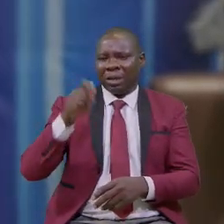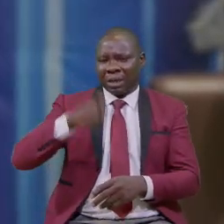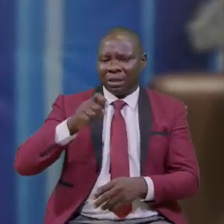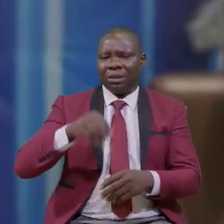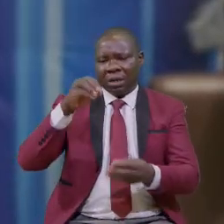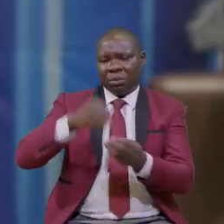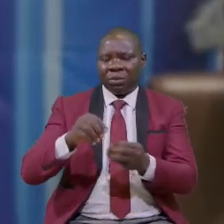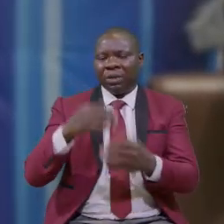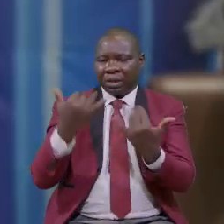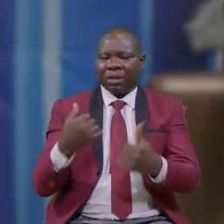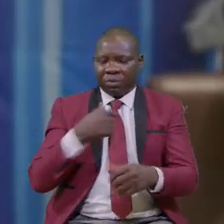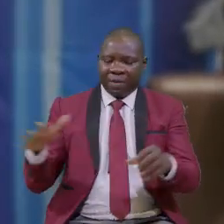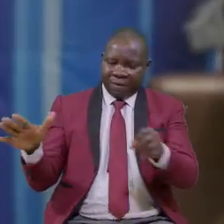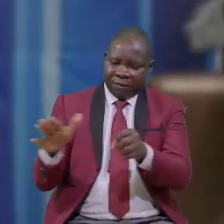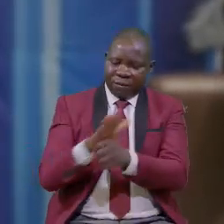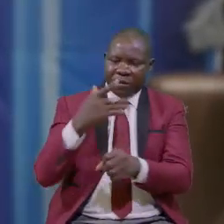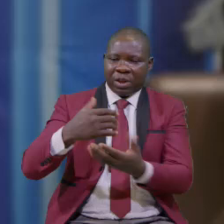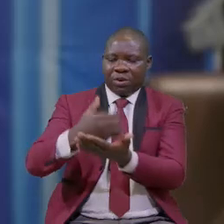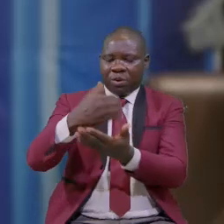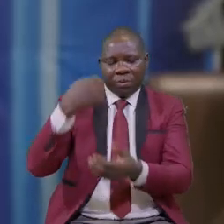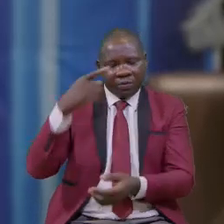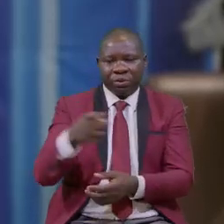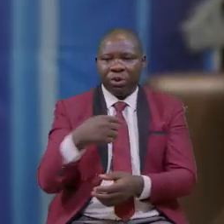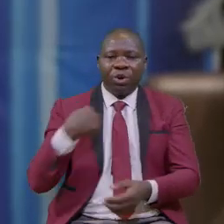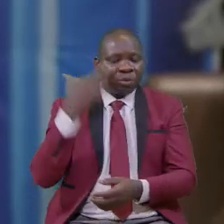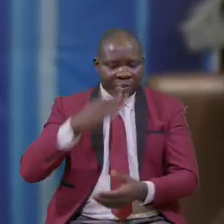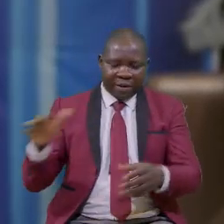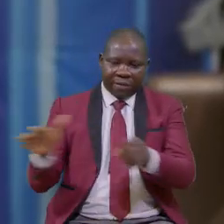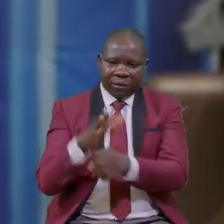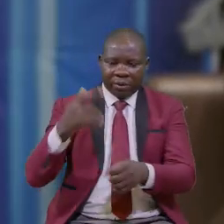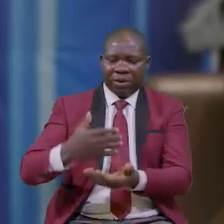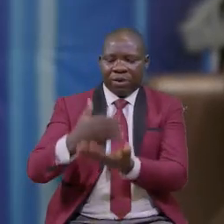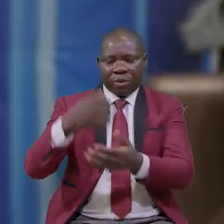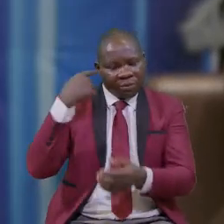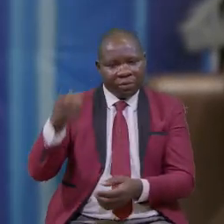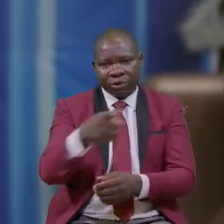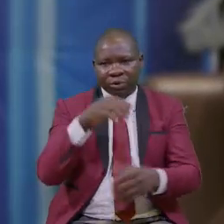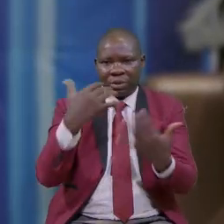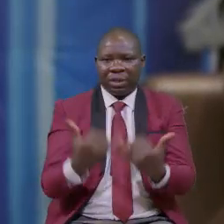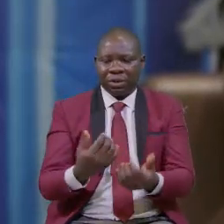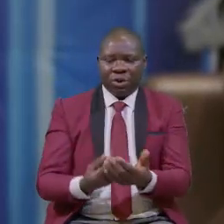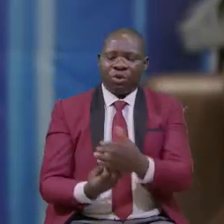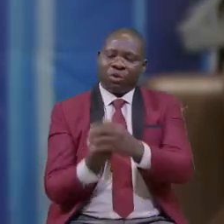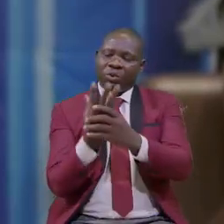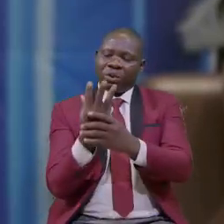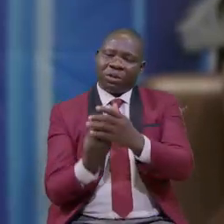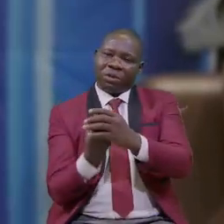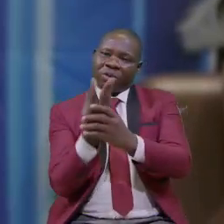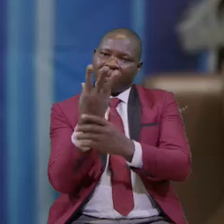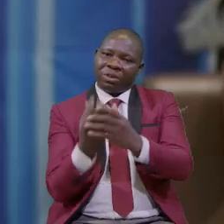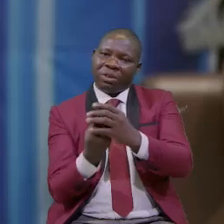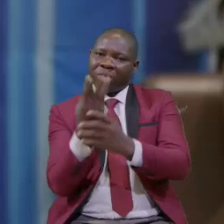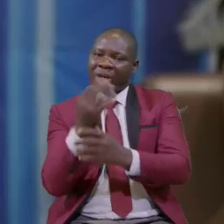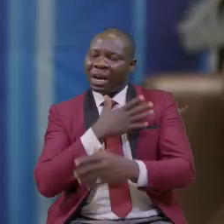for you. I said we'll fill the glass for you. Growing, growing, growing. And when